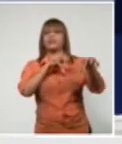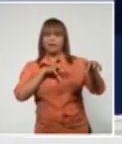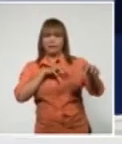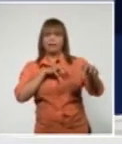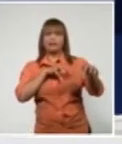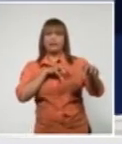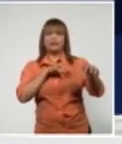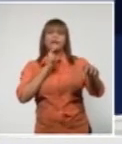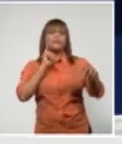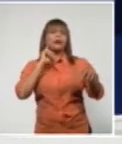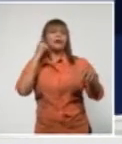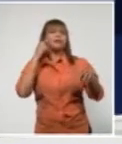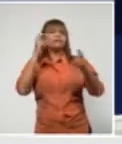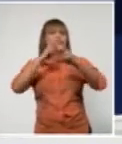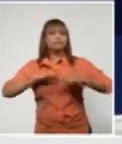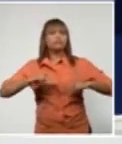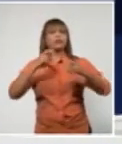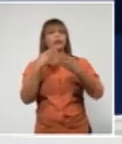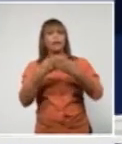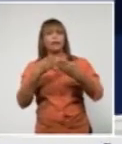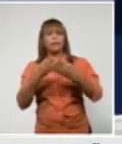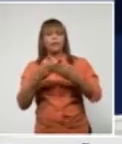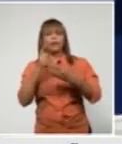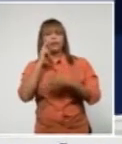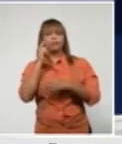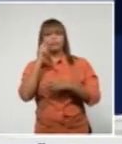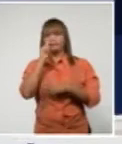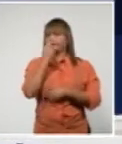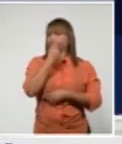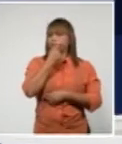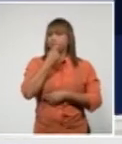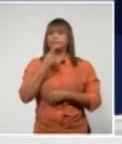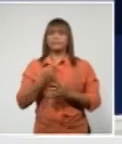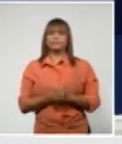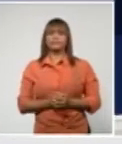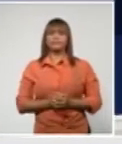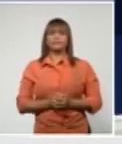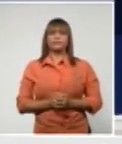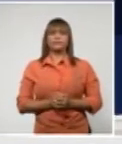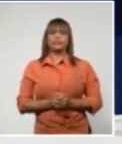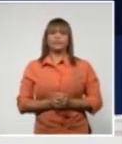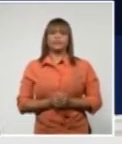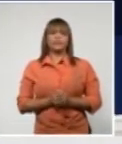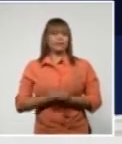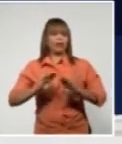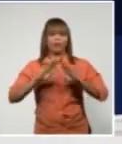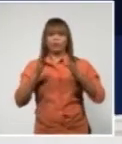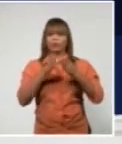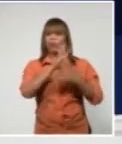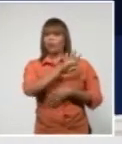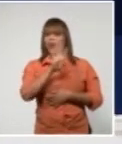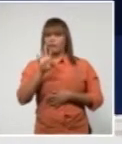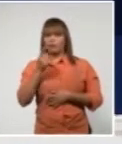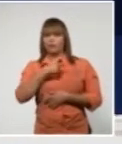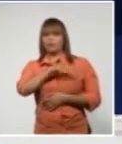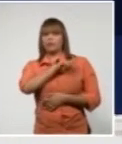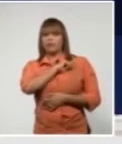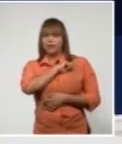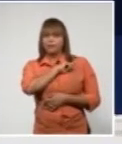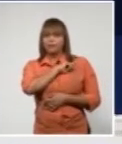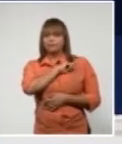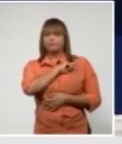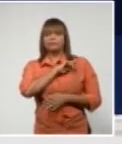abroad, meaning that imported cases remain at 443. Of the